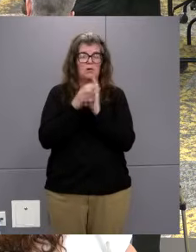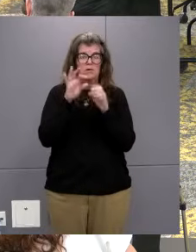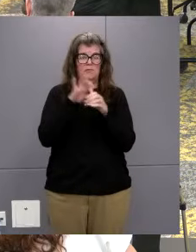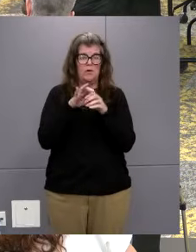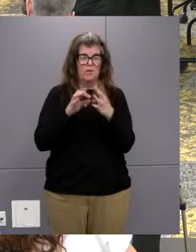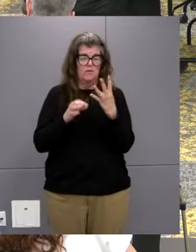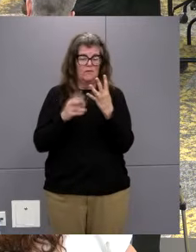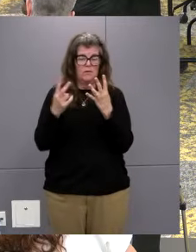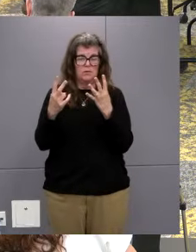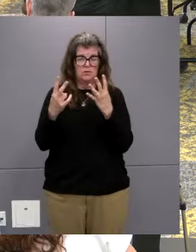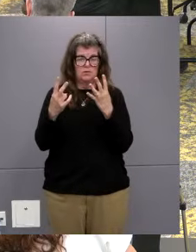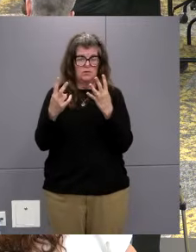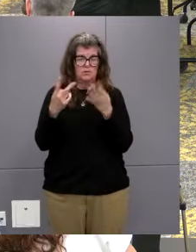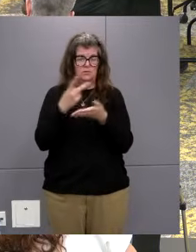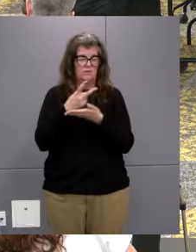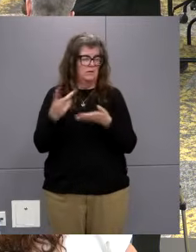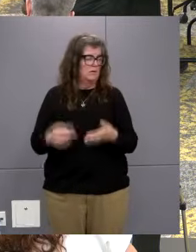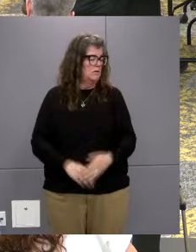4-2.